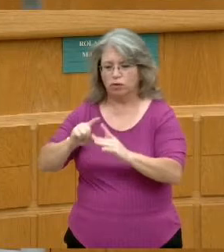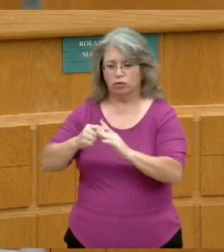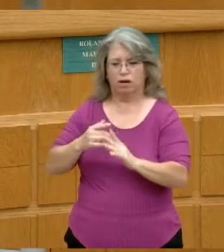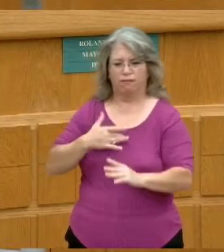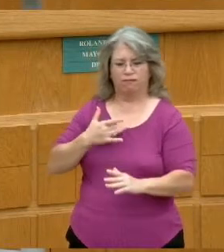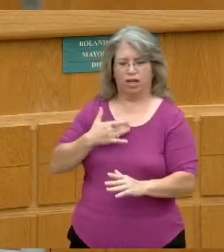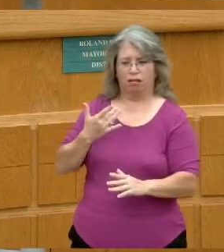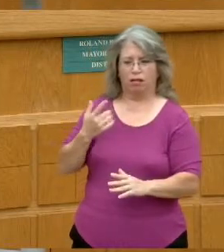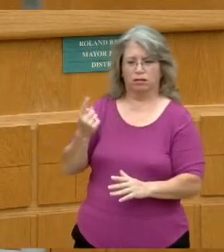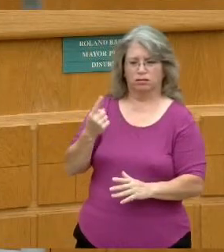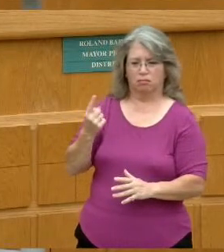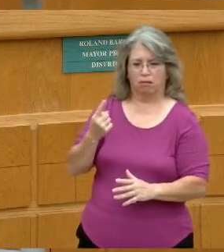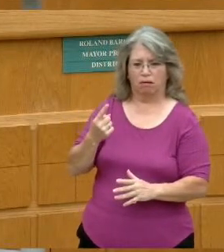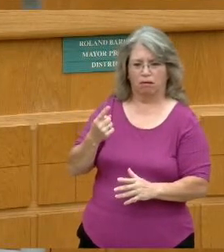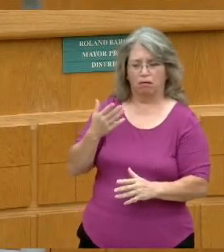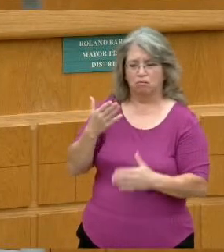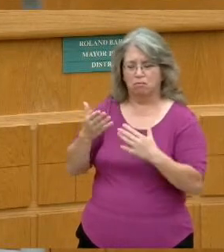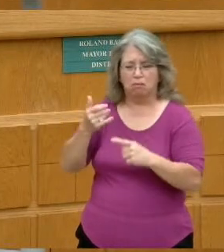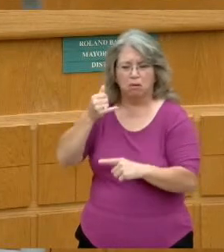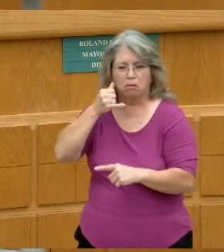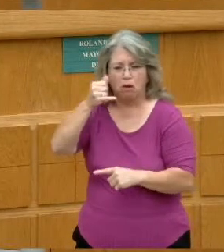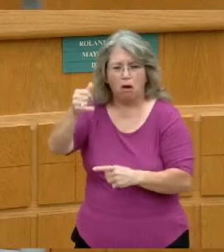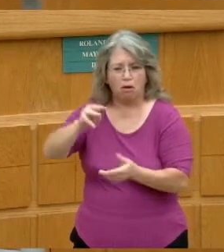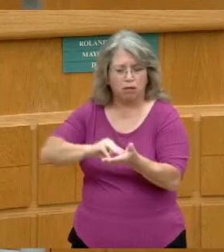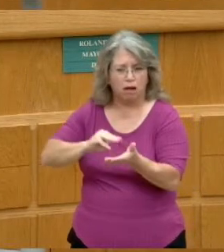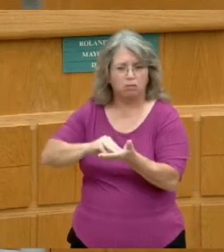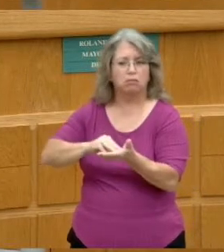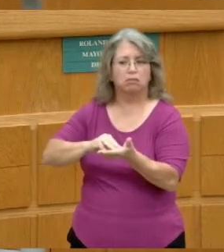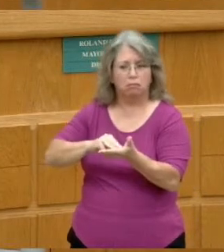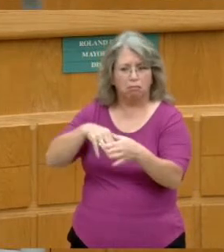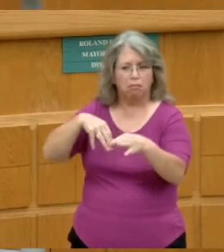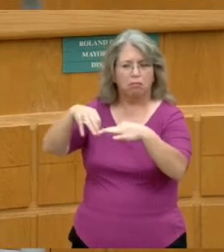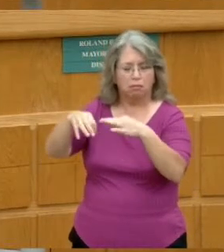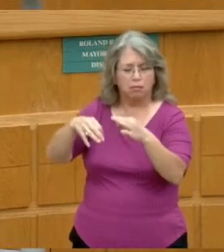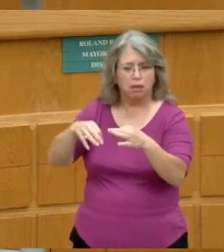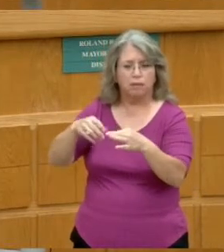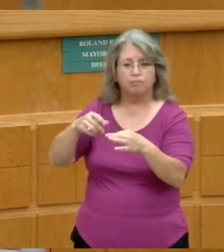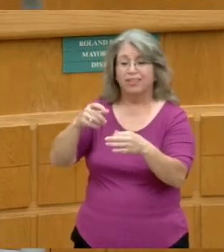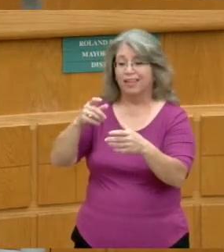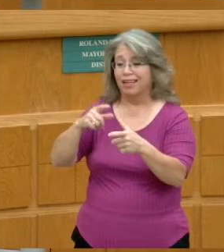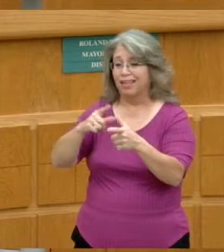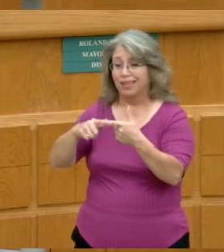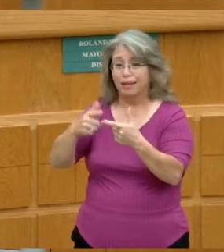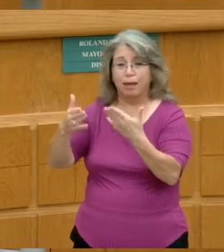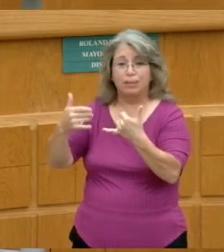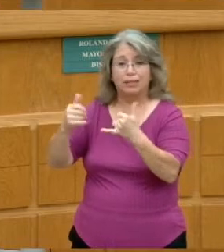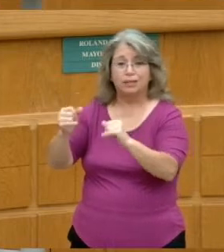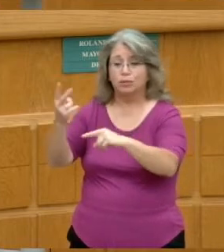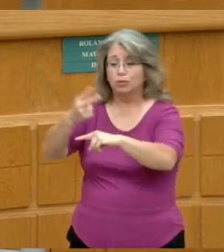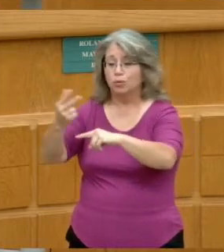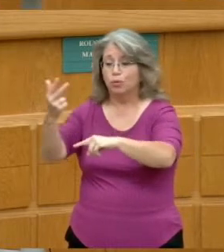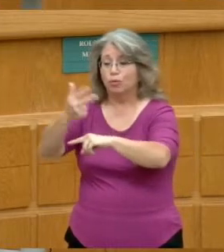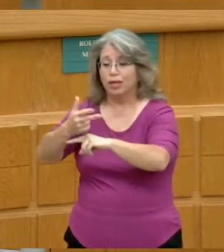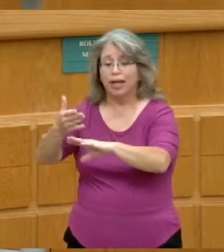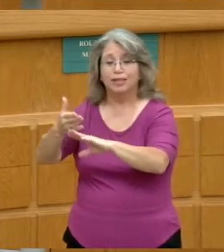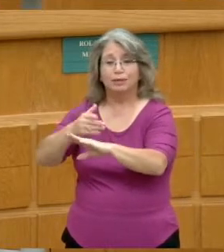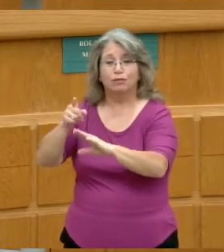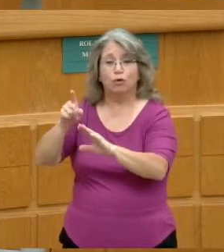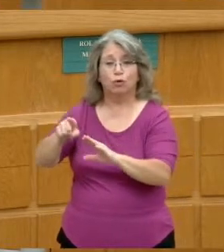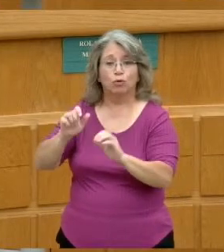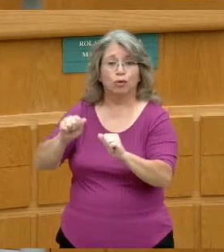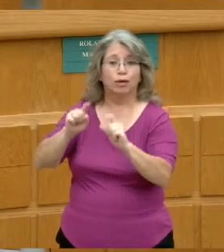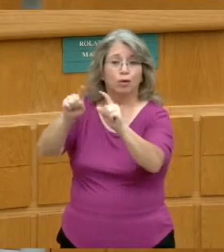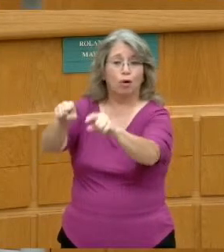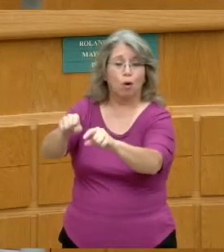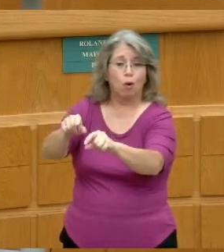1 to 2 days later, so that's at 7 days. And then maybe a few days after that, you're receiving the results of your test. And clearly there's gonna be a